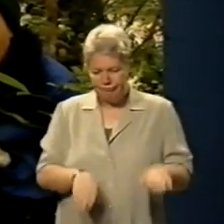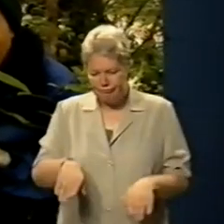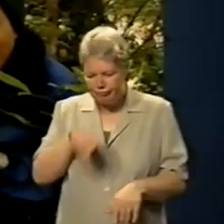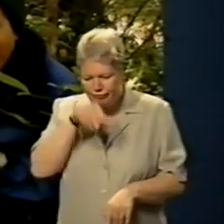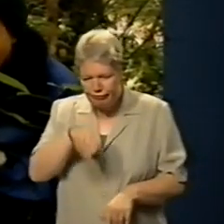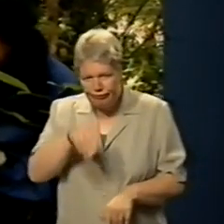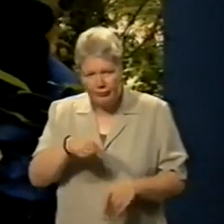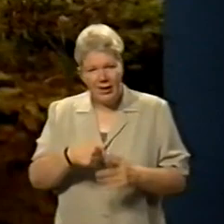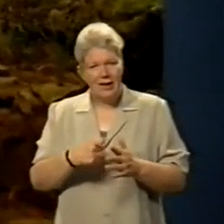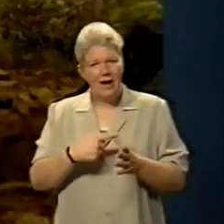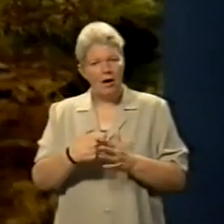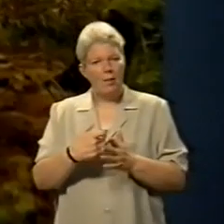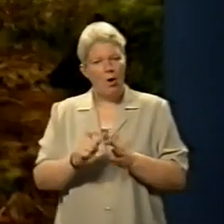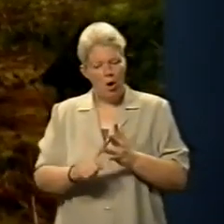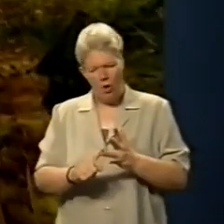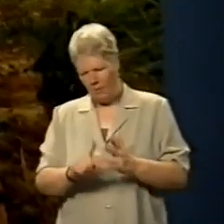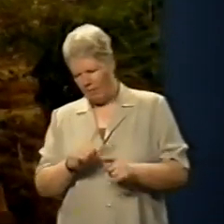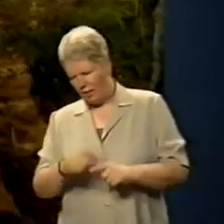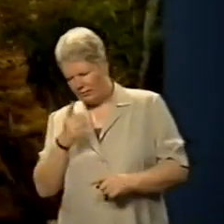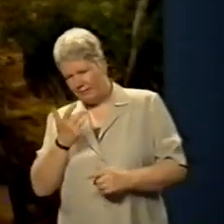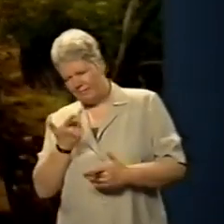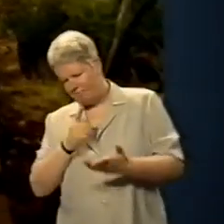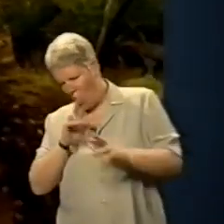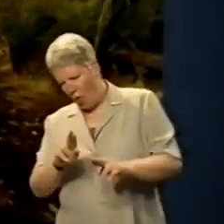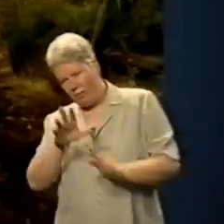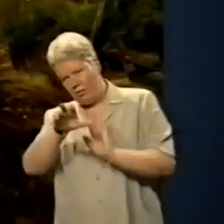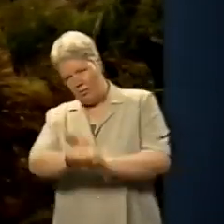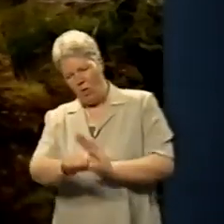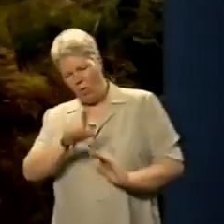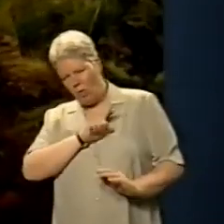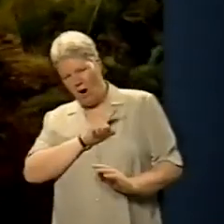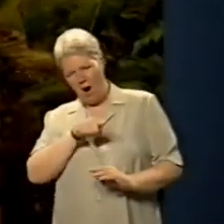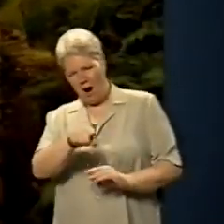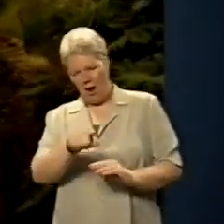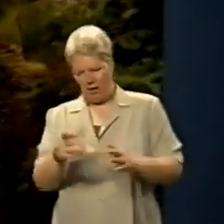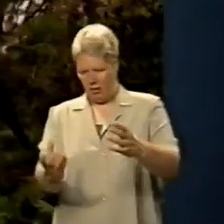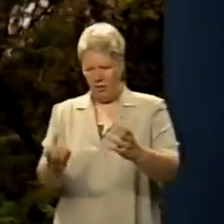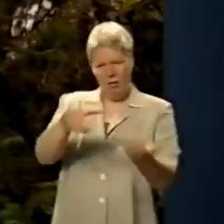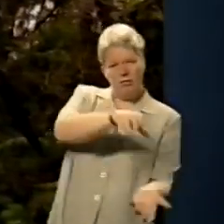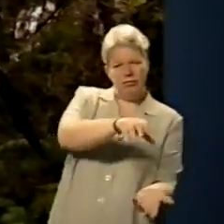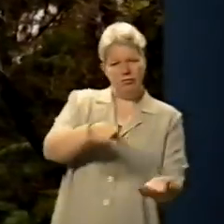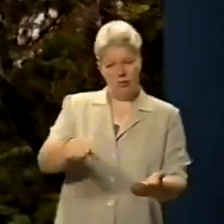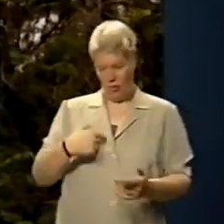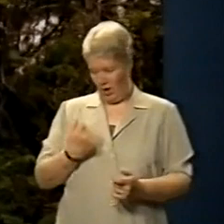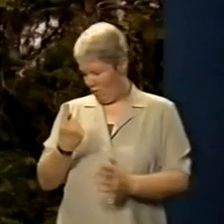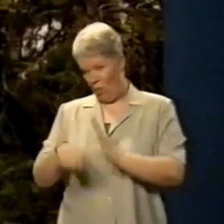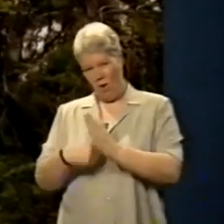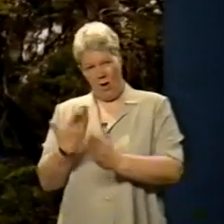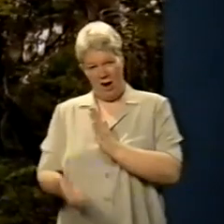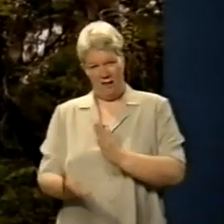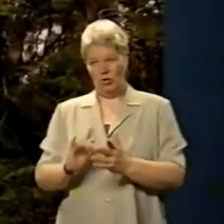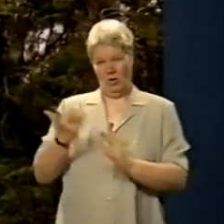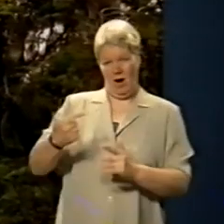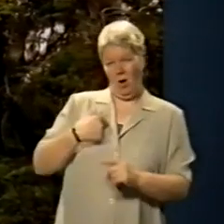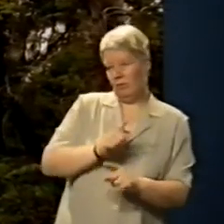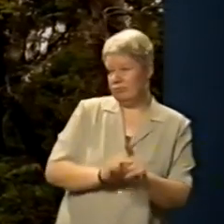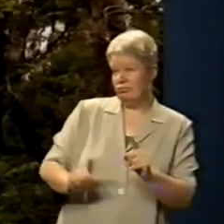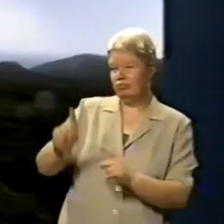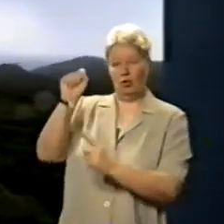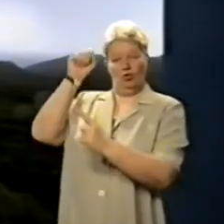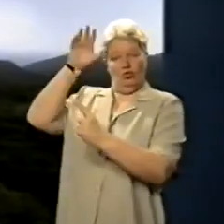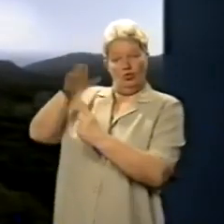bottom of the mystery. We've got an hour before the kakapo start to wake up, which is just enough time to hike to the highest point of the island to have a